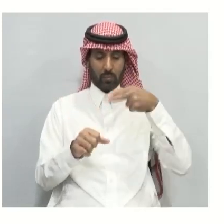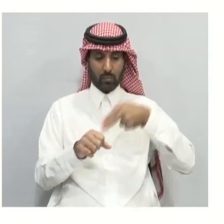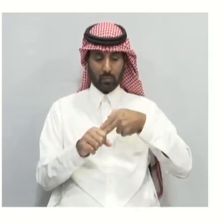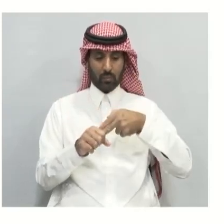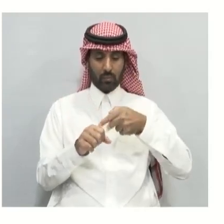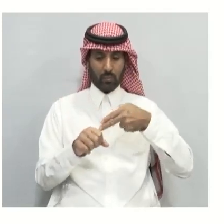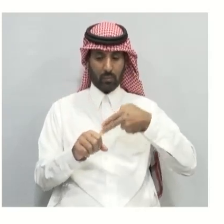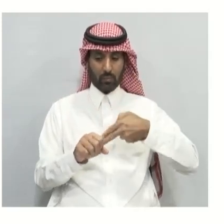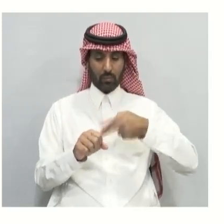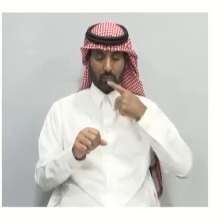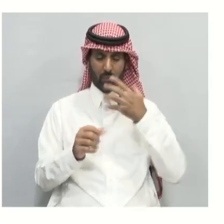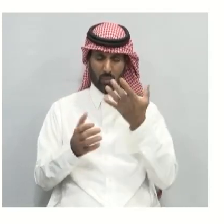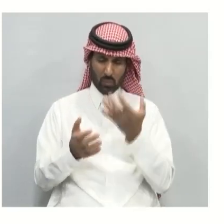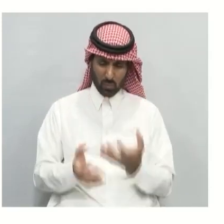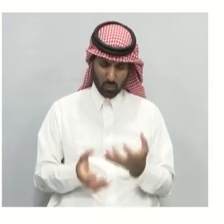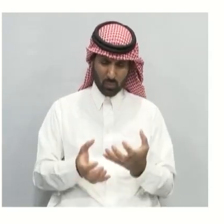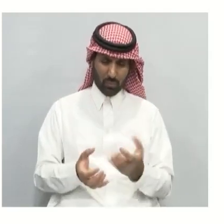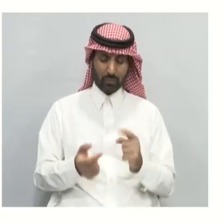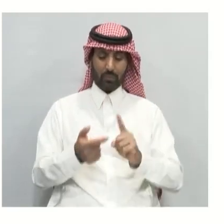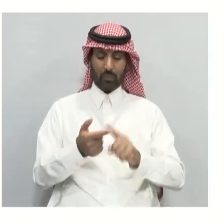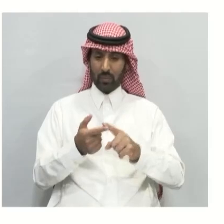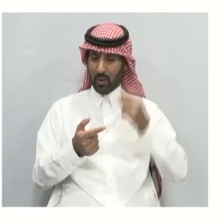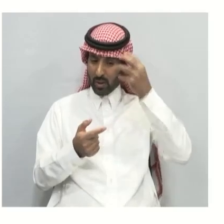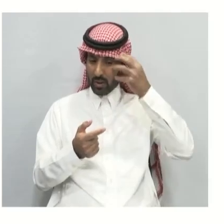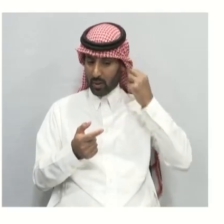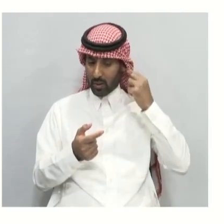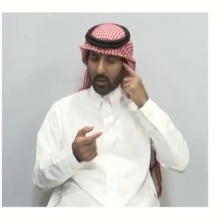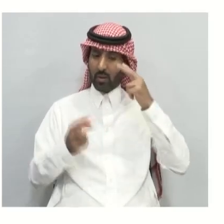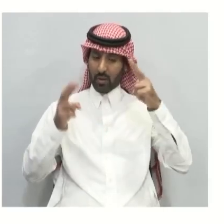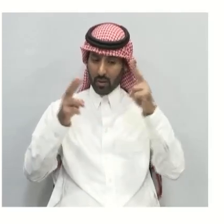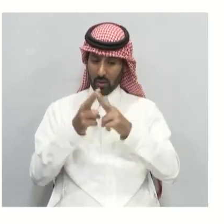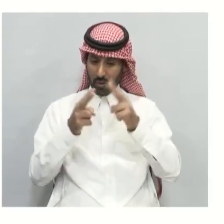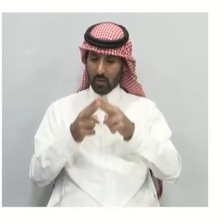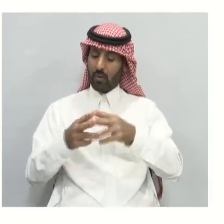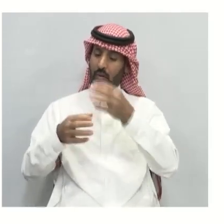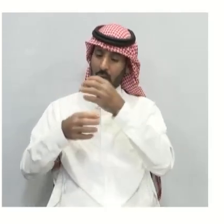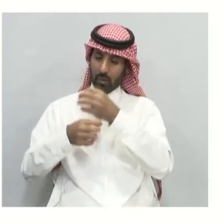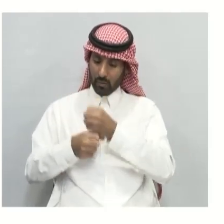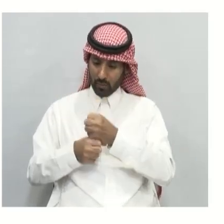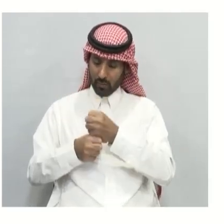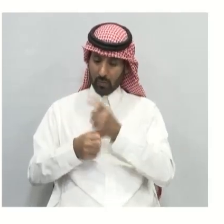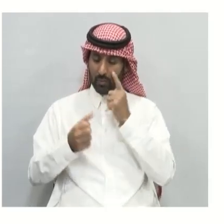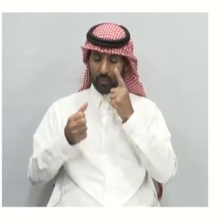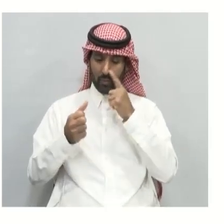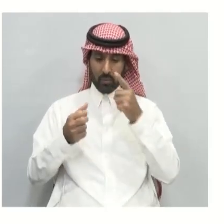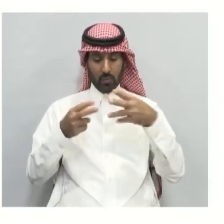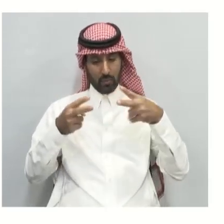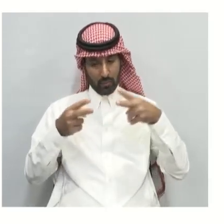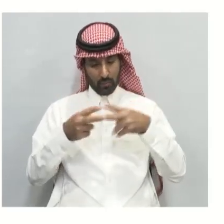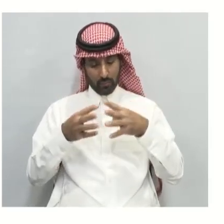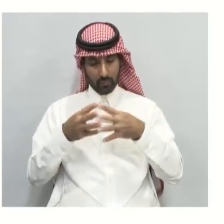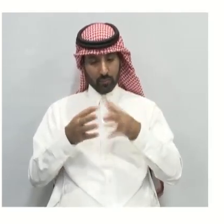oil, heavy, hair, electric, and security. You can match them with guard,